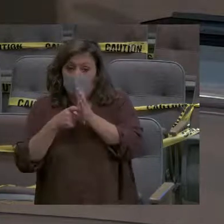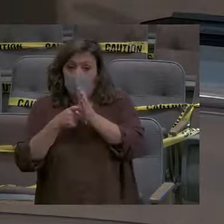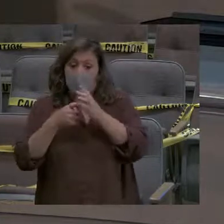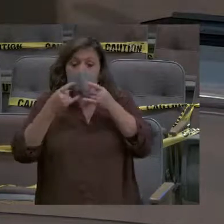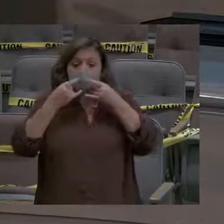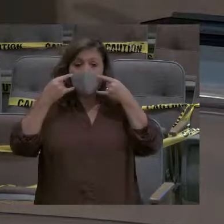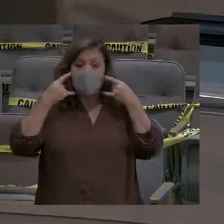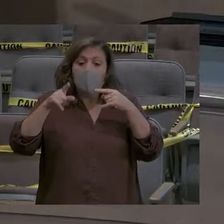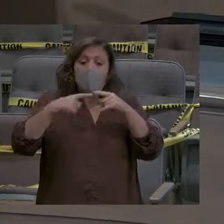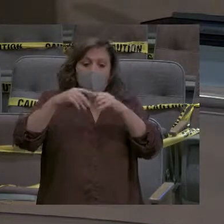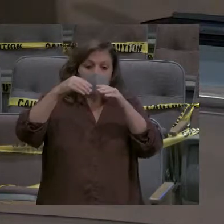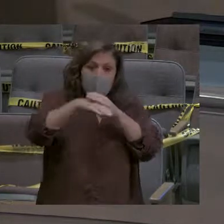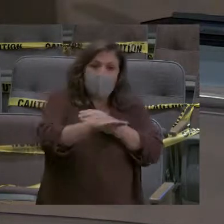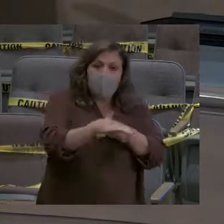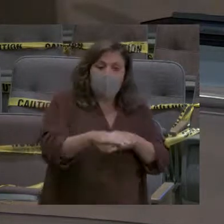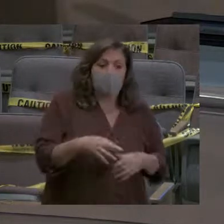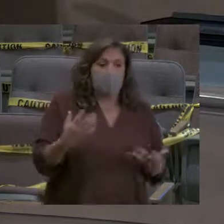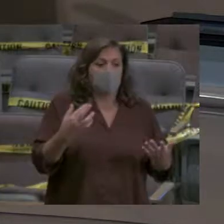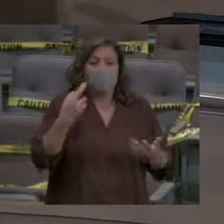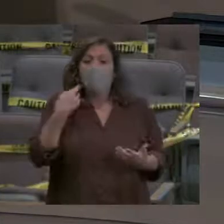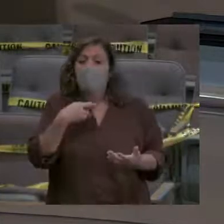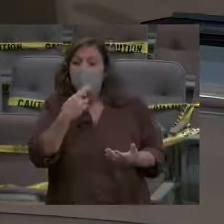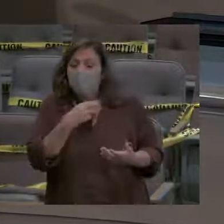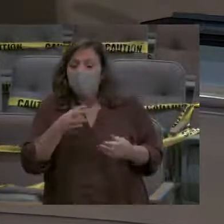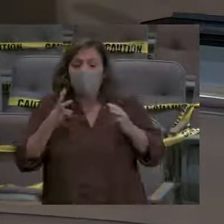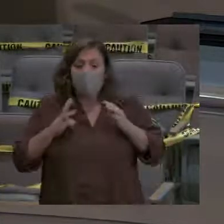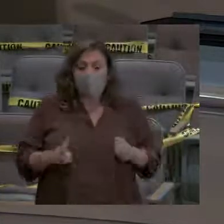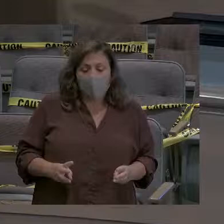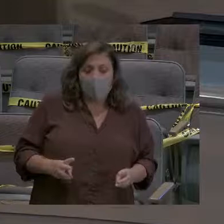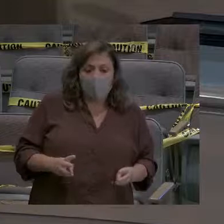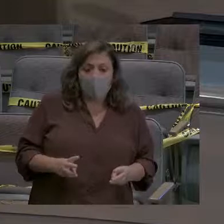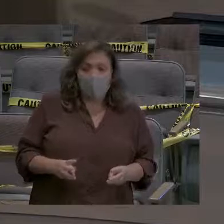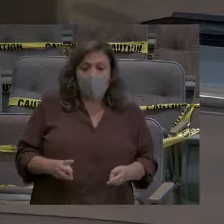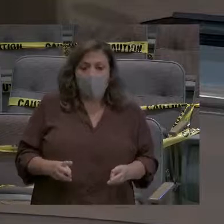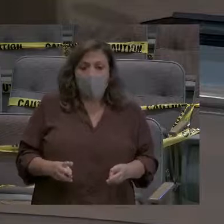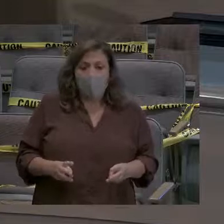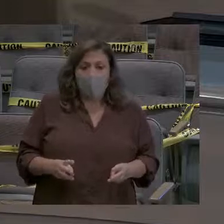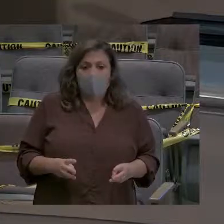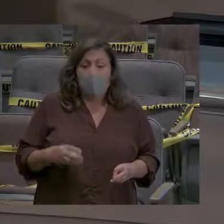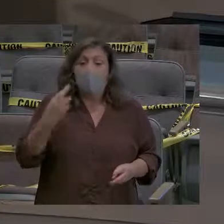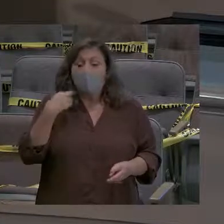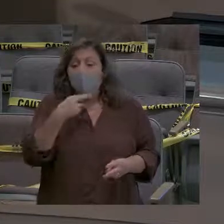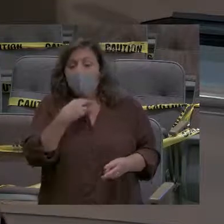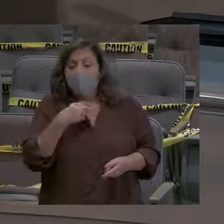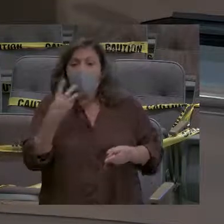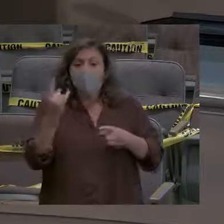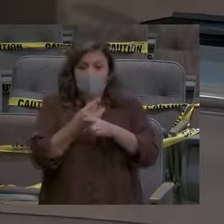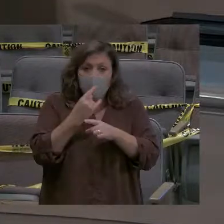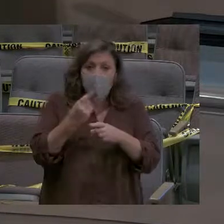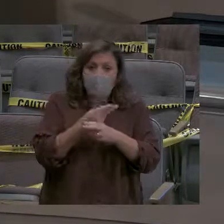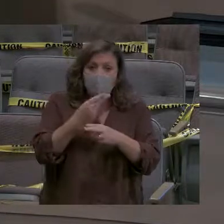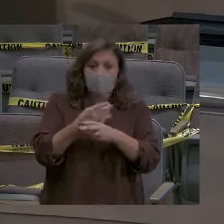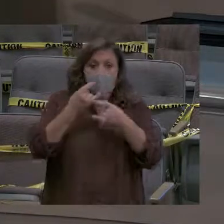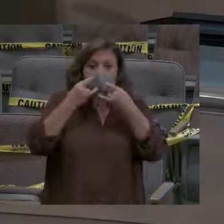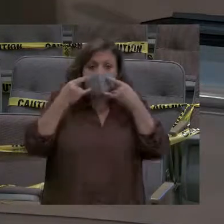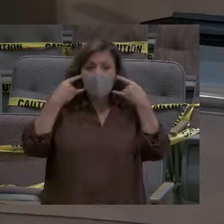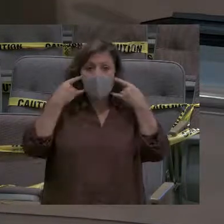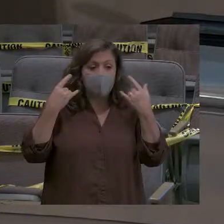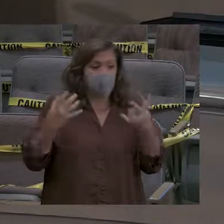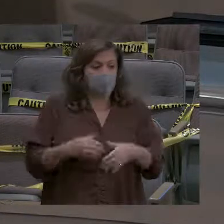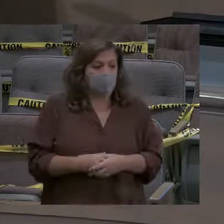in. Restaurants, make sure that all of your waiters and wait staff and cook staff are wearing